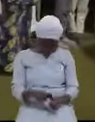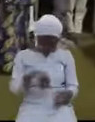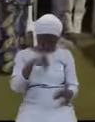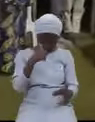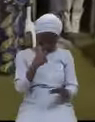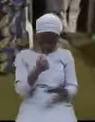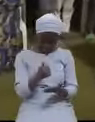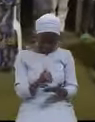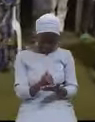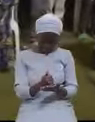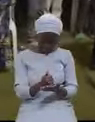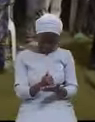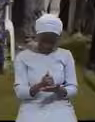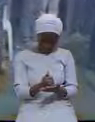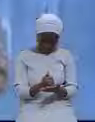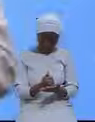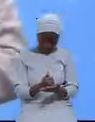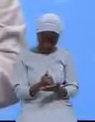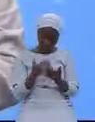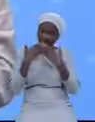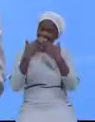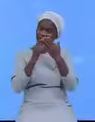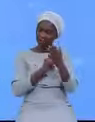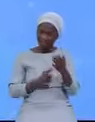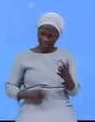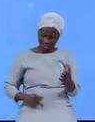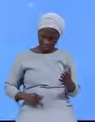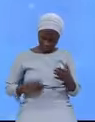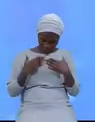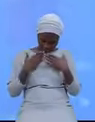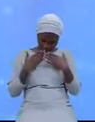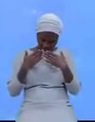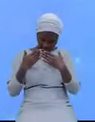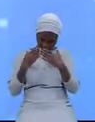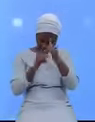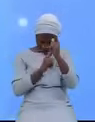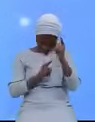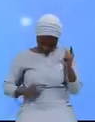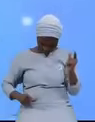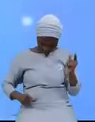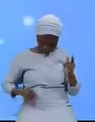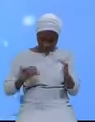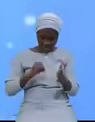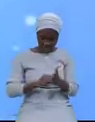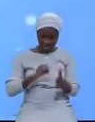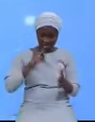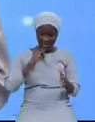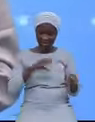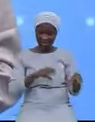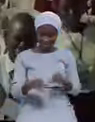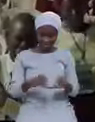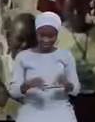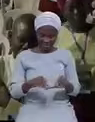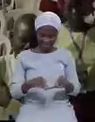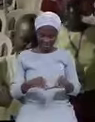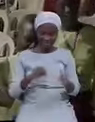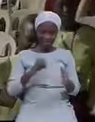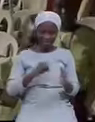name. Thank you, Lord. Thank you, Lord. It is done. It